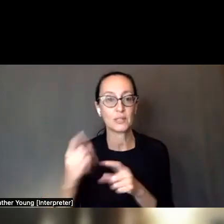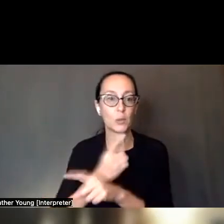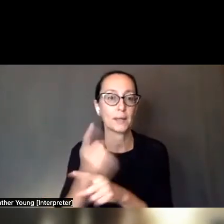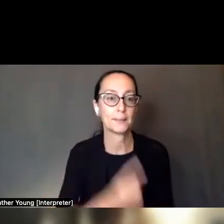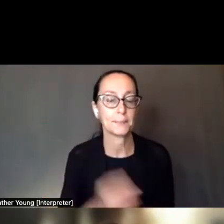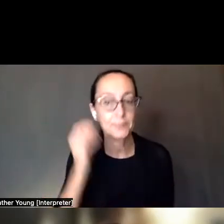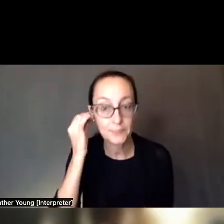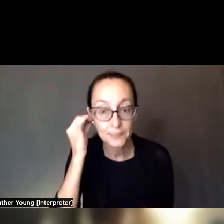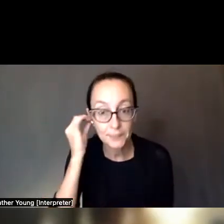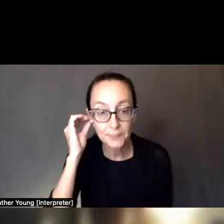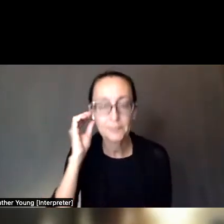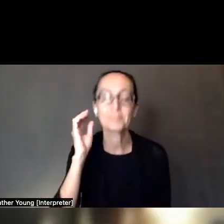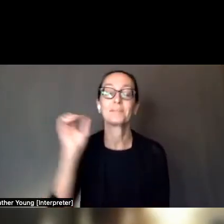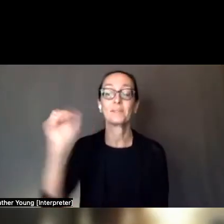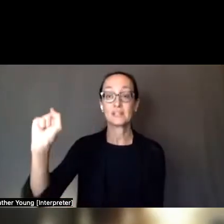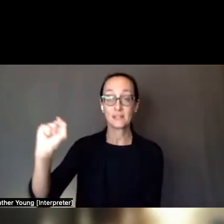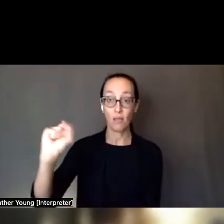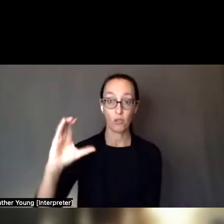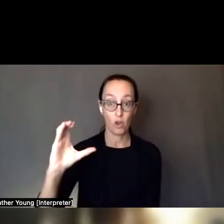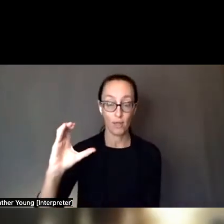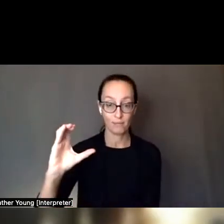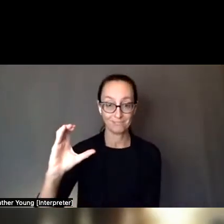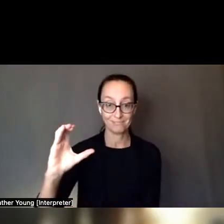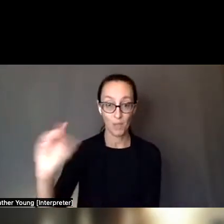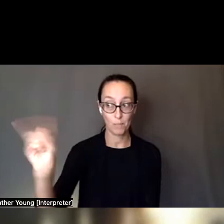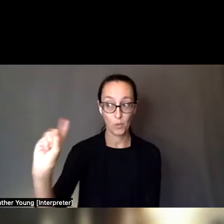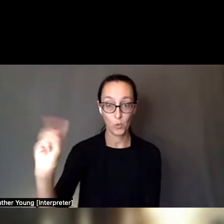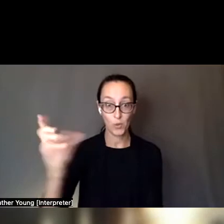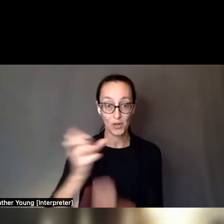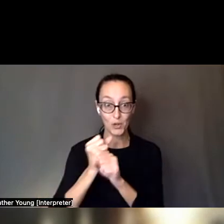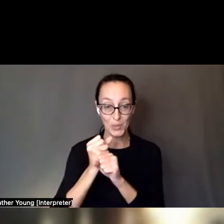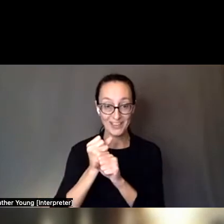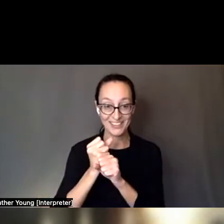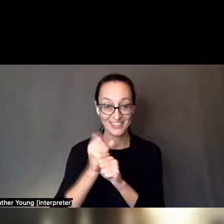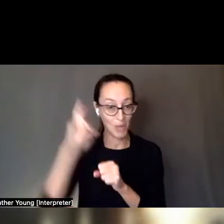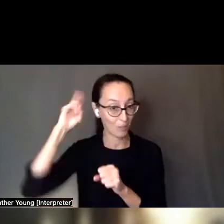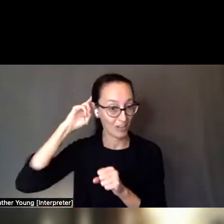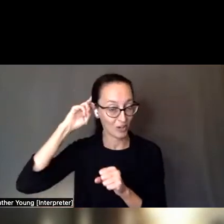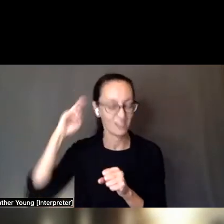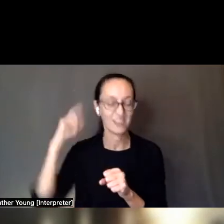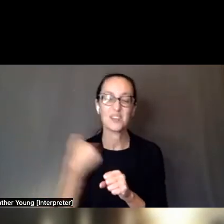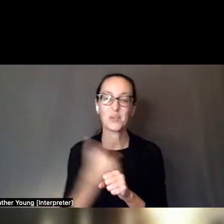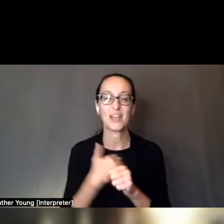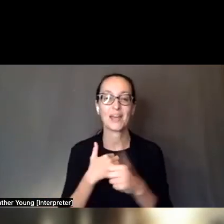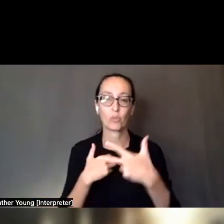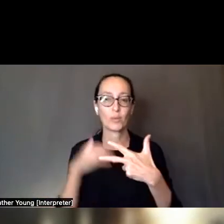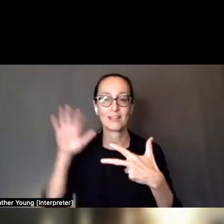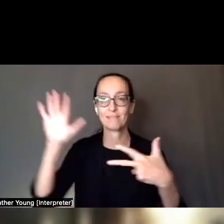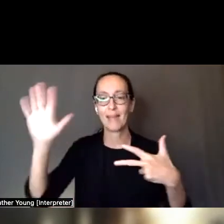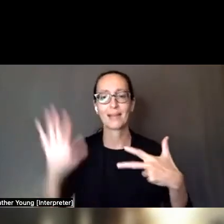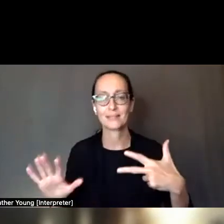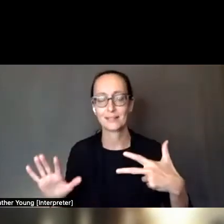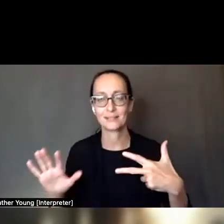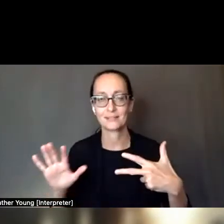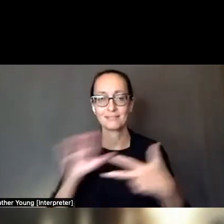So where do you get a cochlear implant in South Carolina? We're fortunate to have 3 excellent centers spread